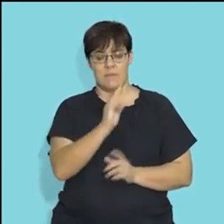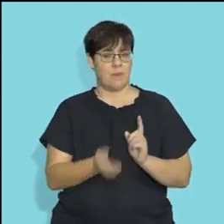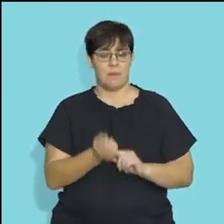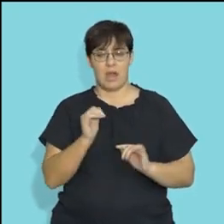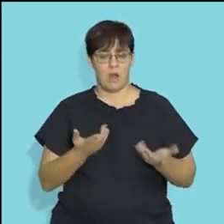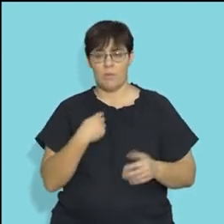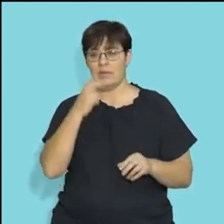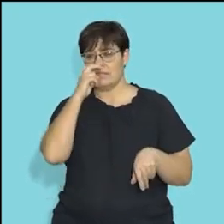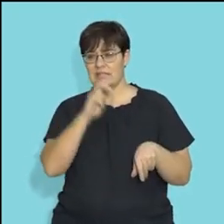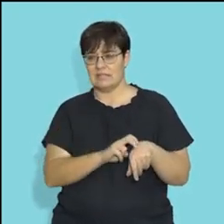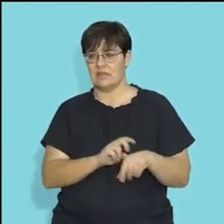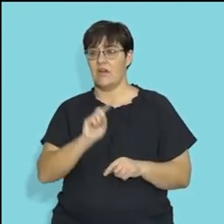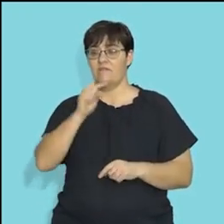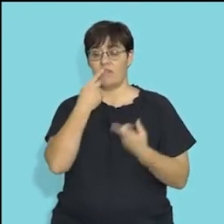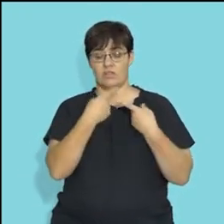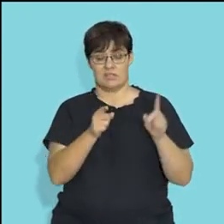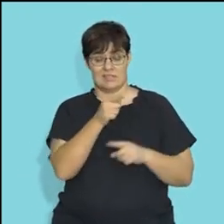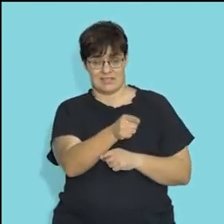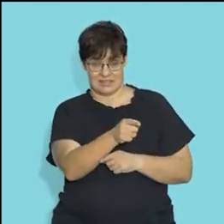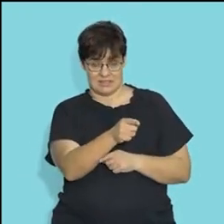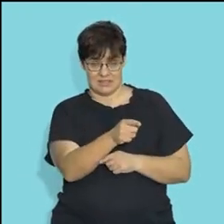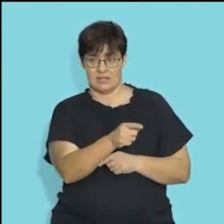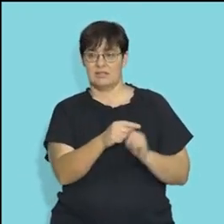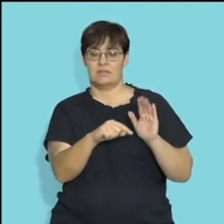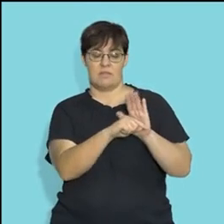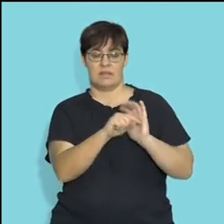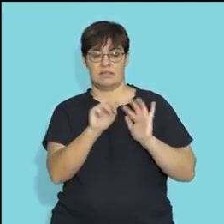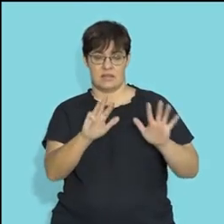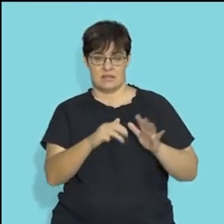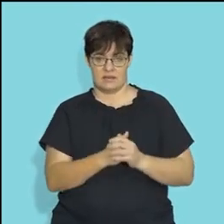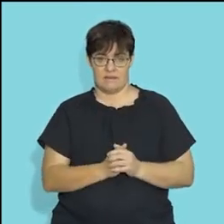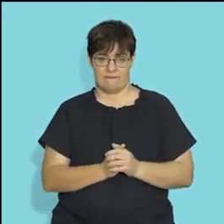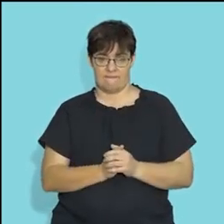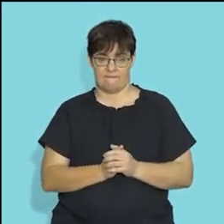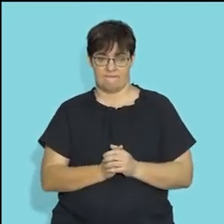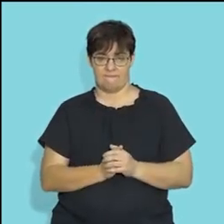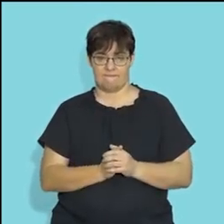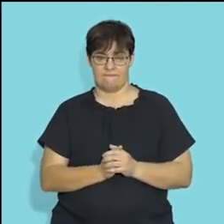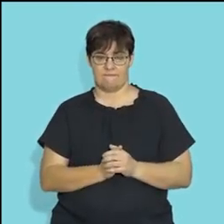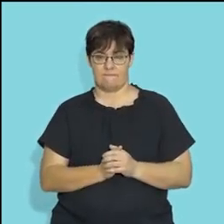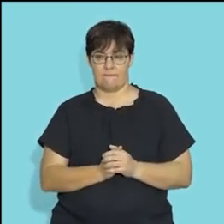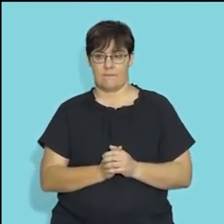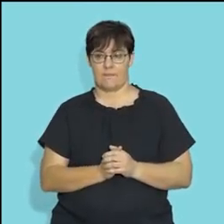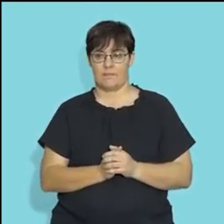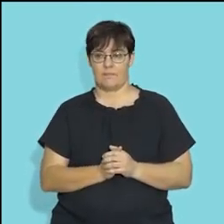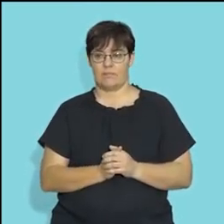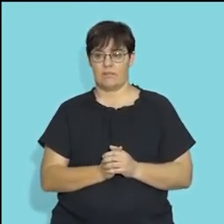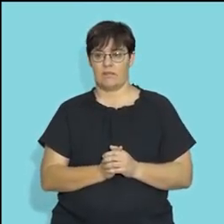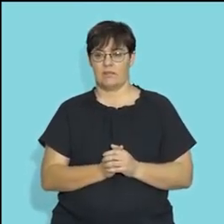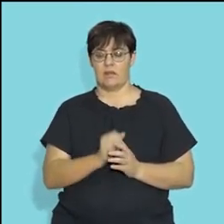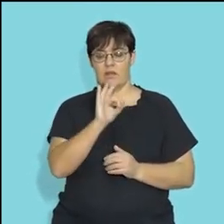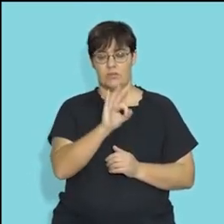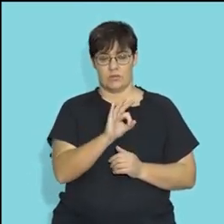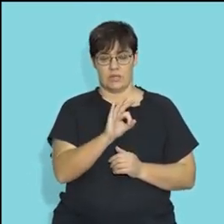order to find B, I need the first term of the first differences, and that is -9. So I'm going